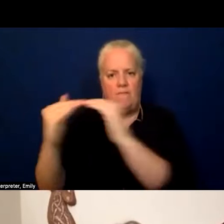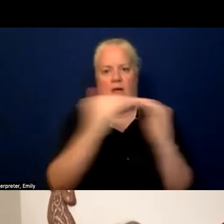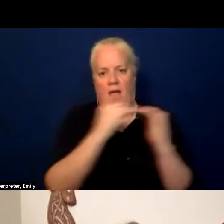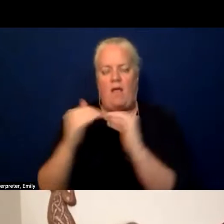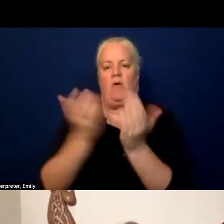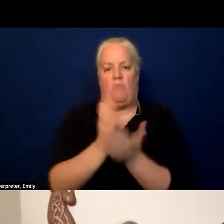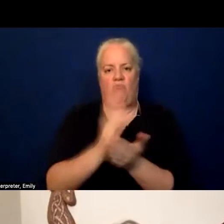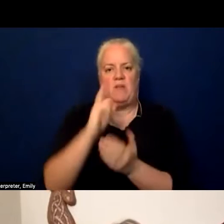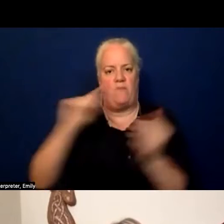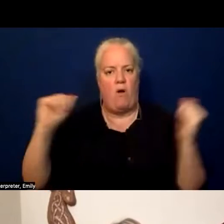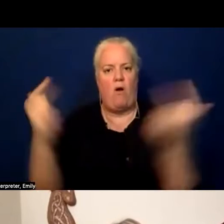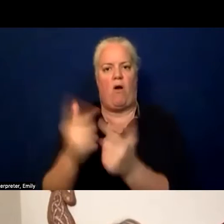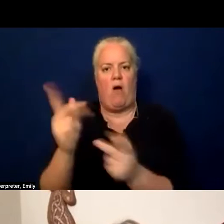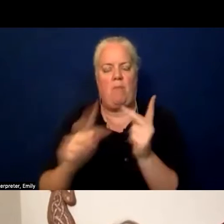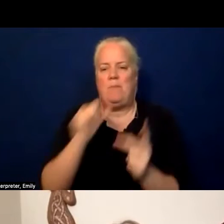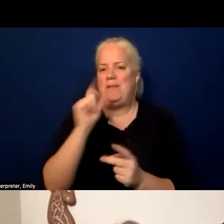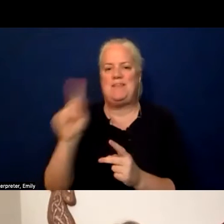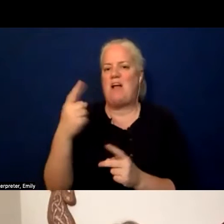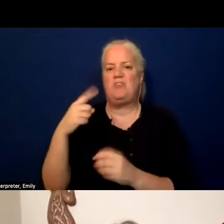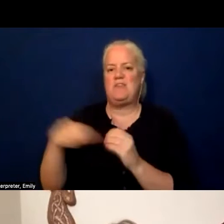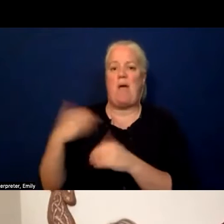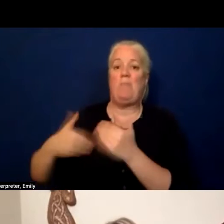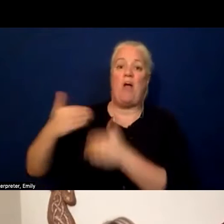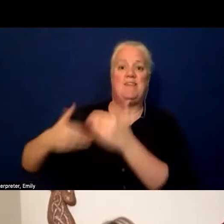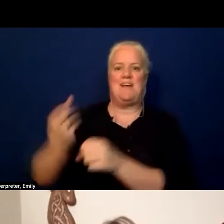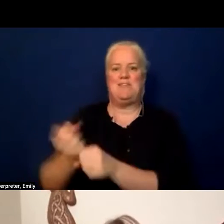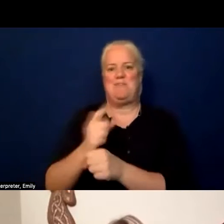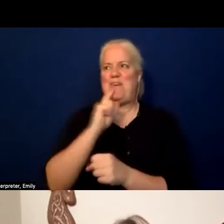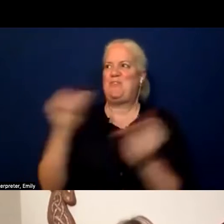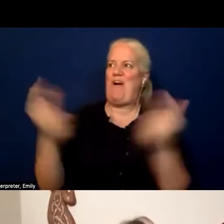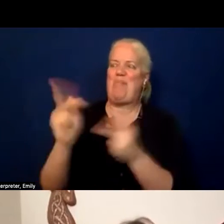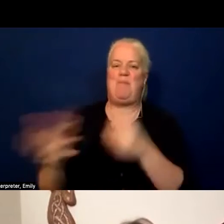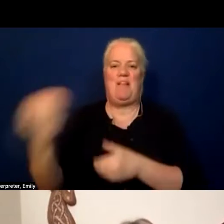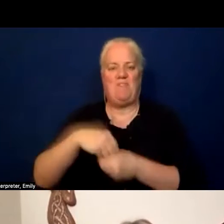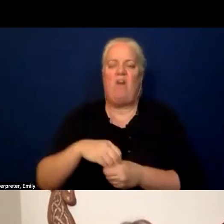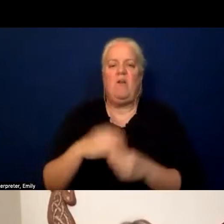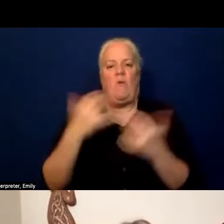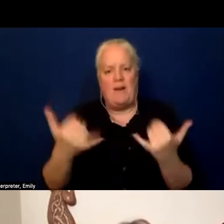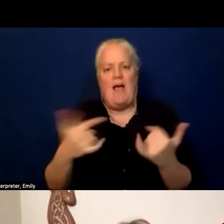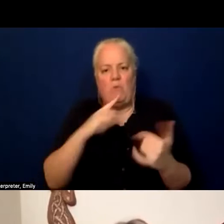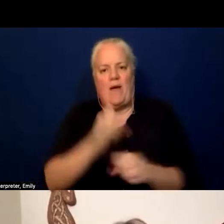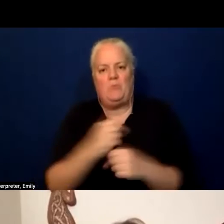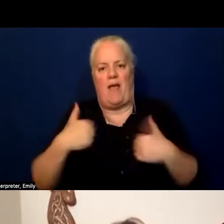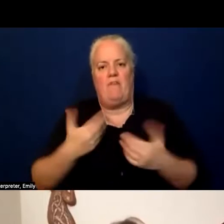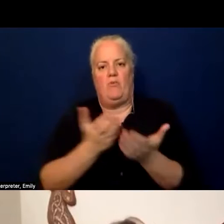now it's not just about process, it's about substance. There's a substantive right to a clean